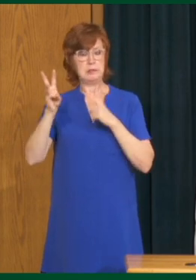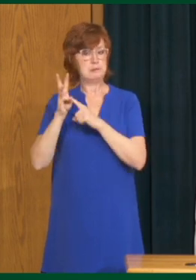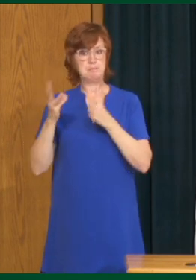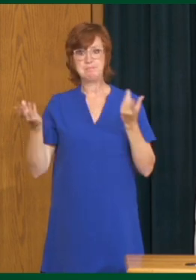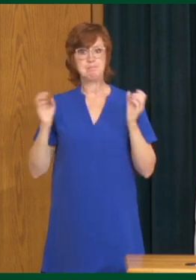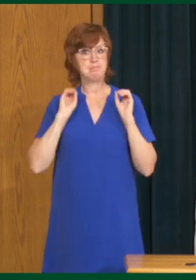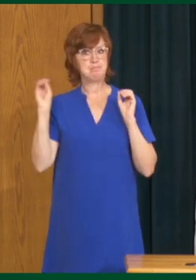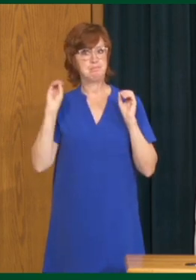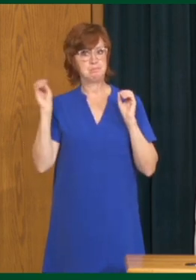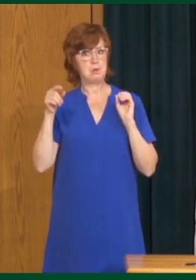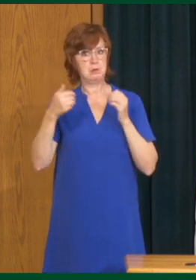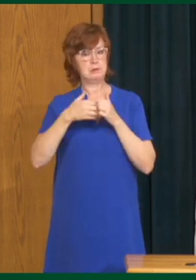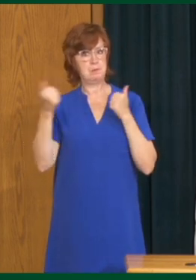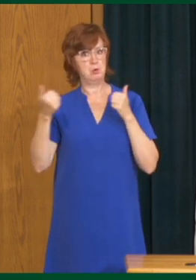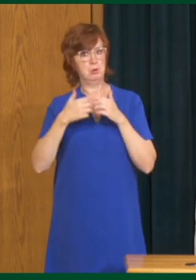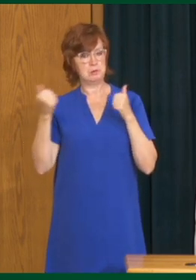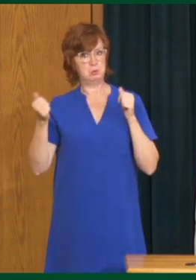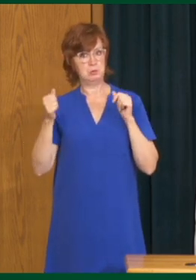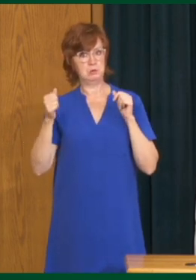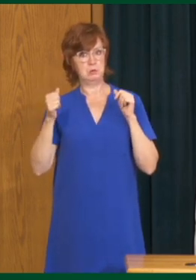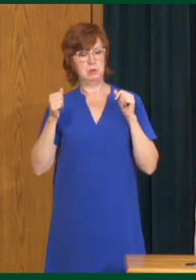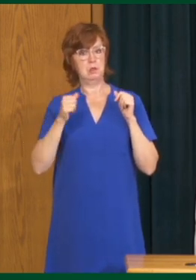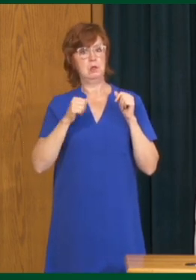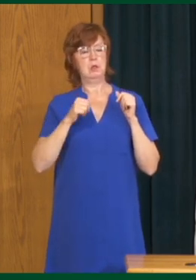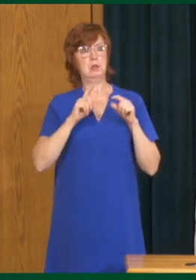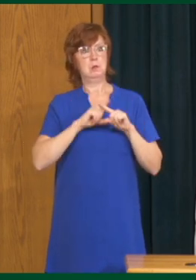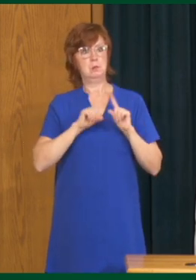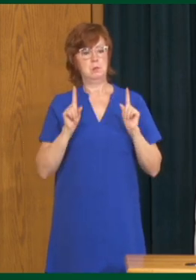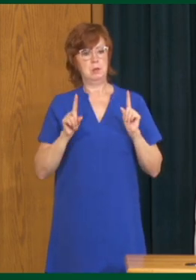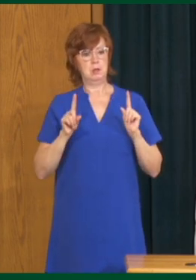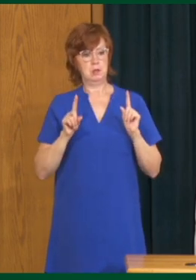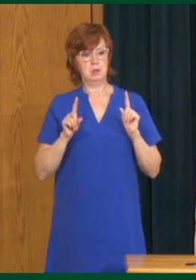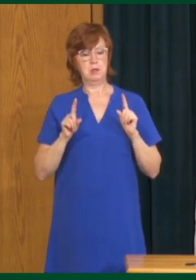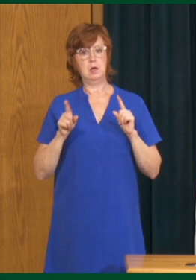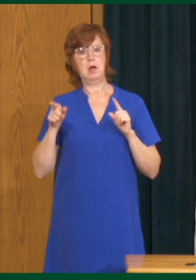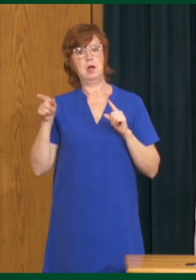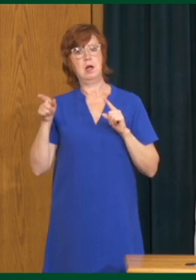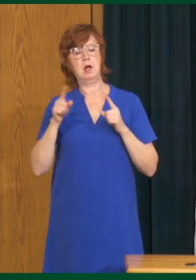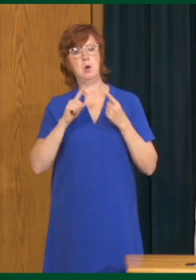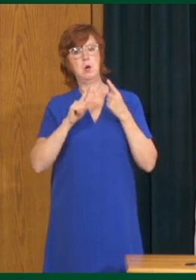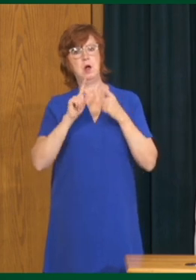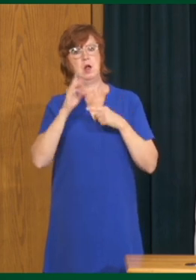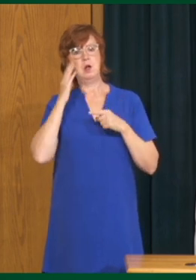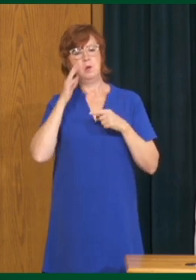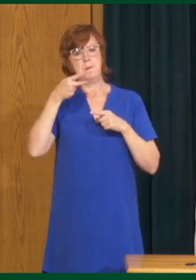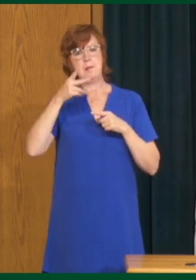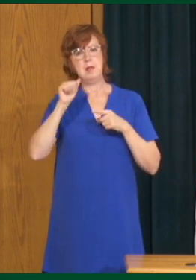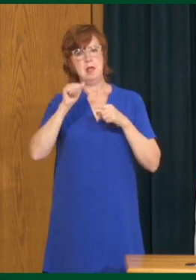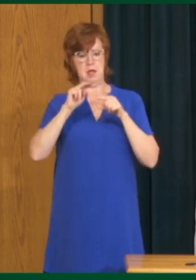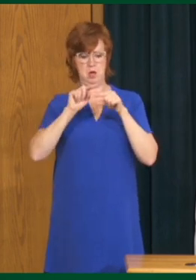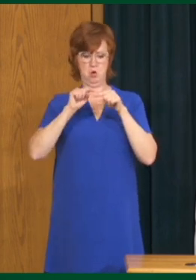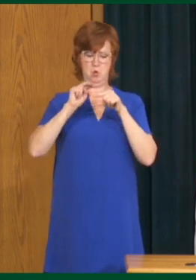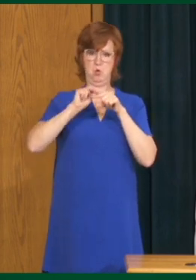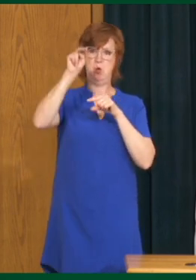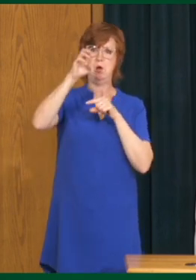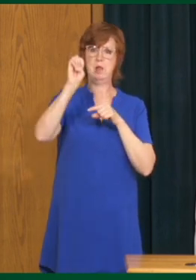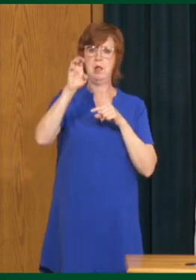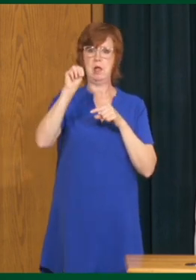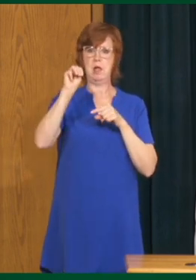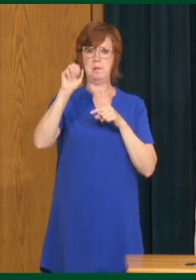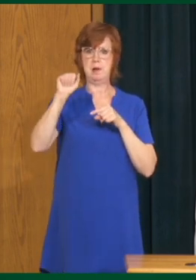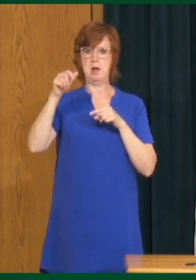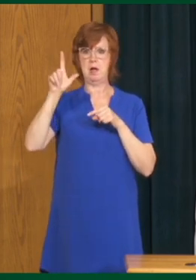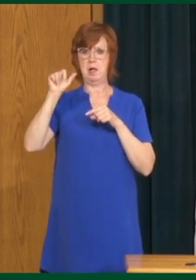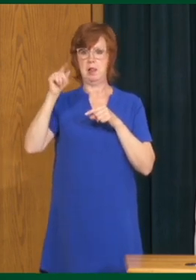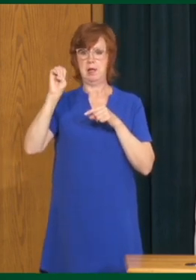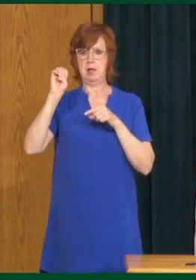However, we have had an additional case linked to a PSA for the Emma Lake area. And this really shows the value of PSAs,